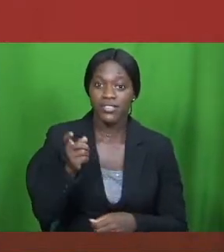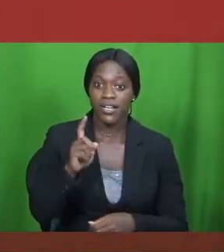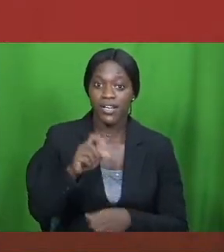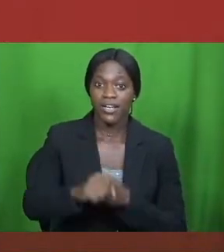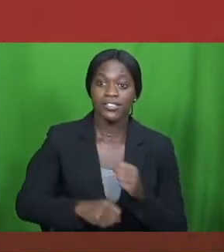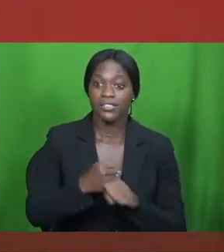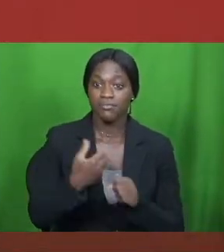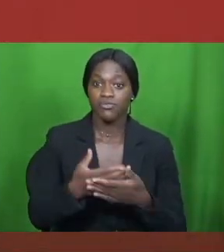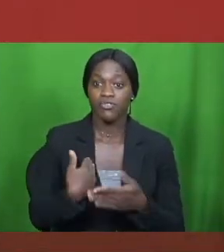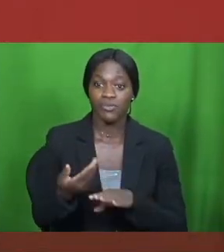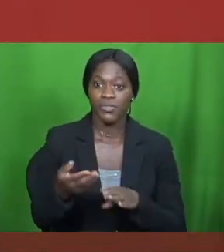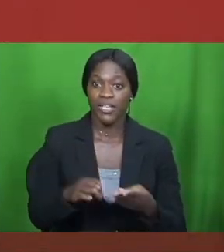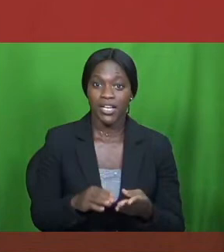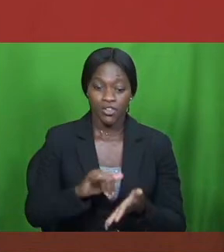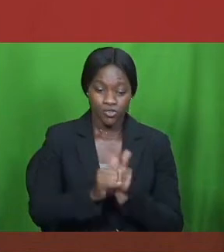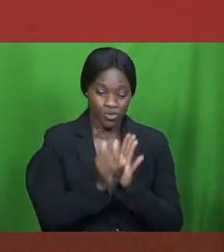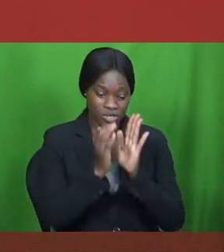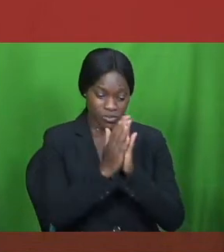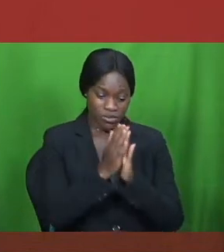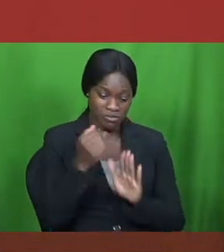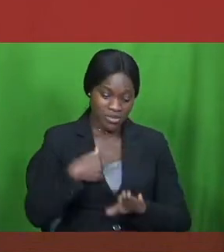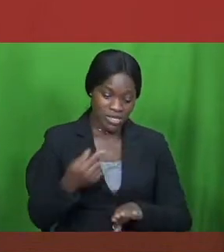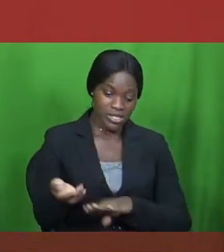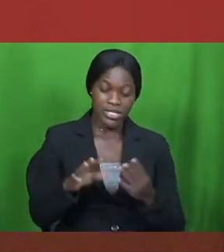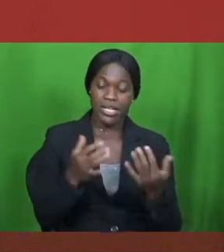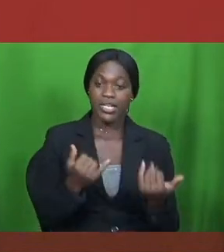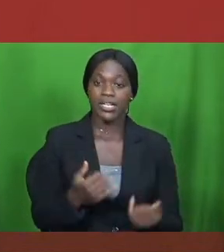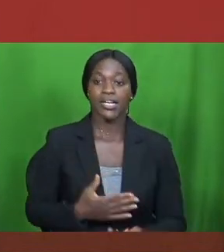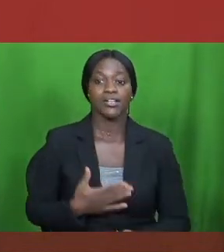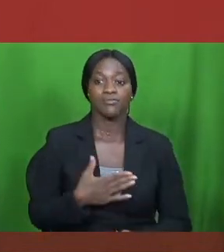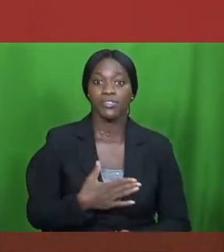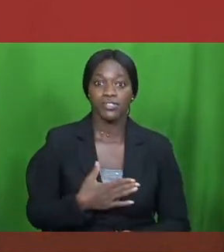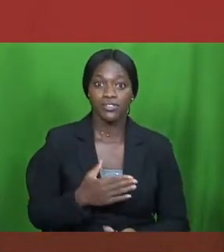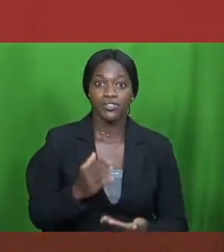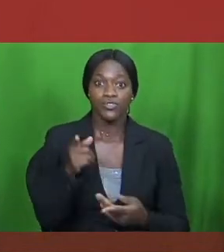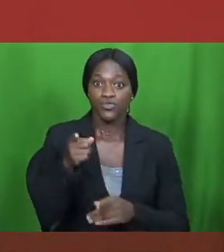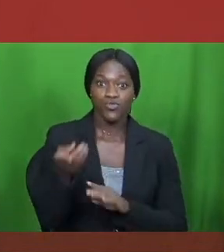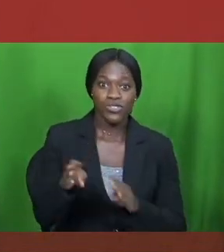Those who are praying that I should die now, please, you go before me.